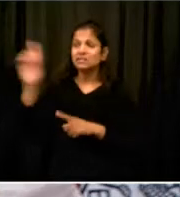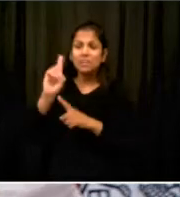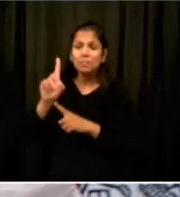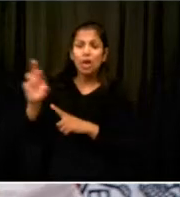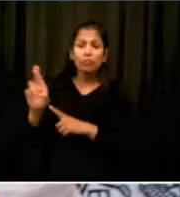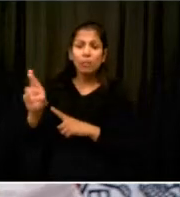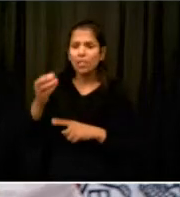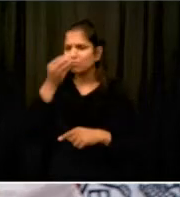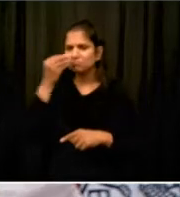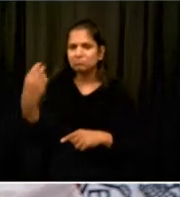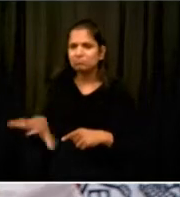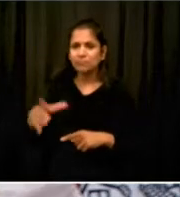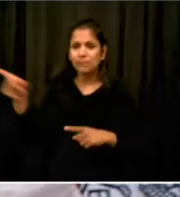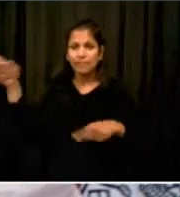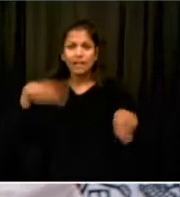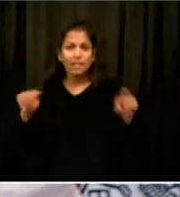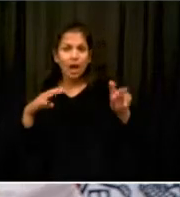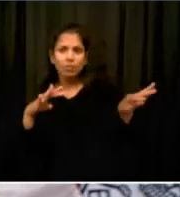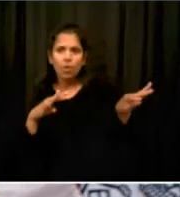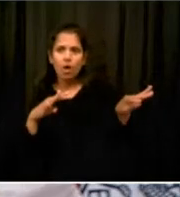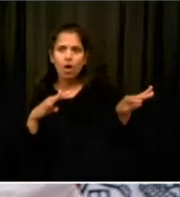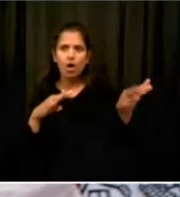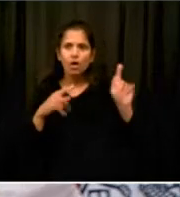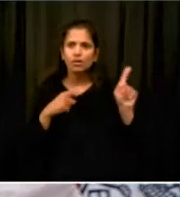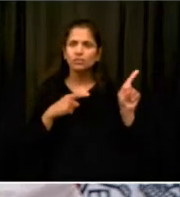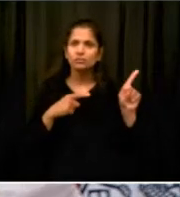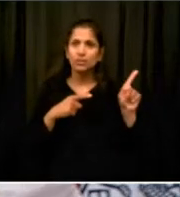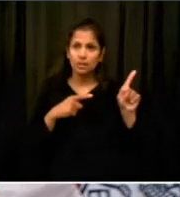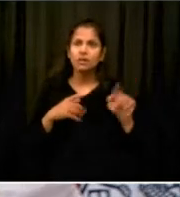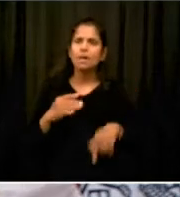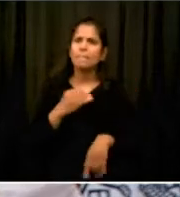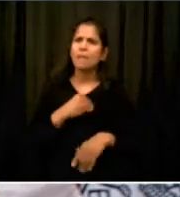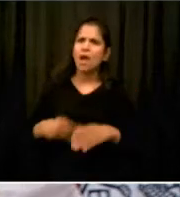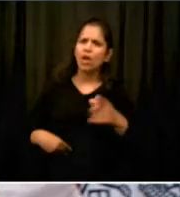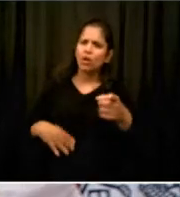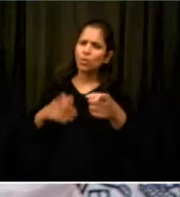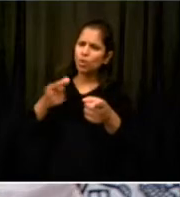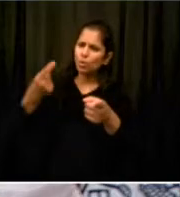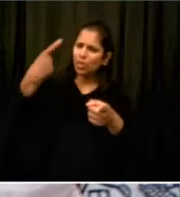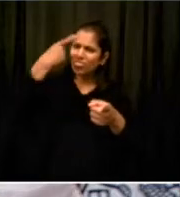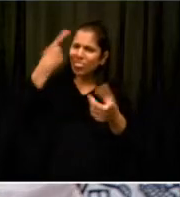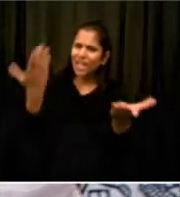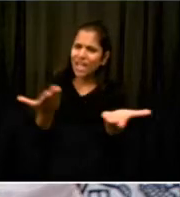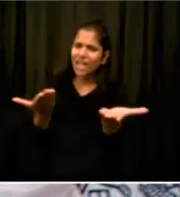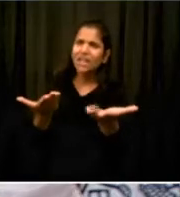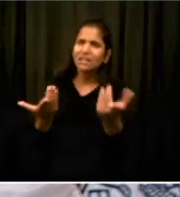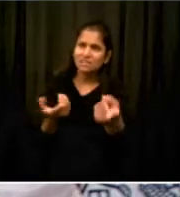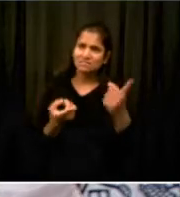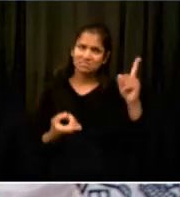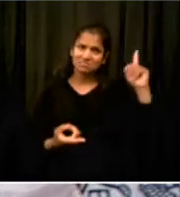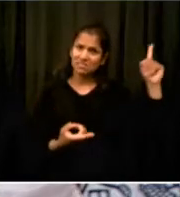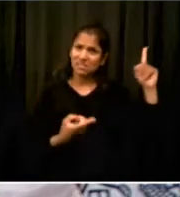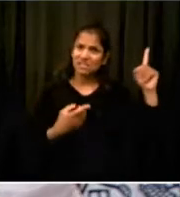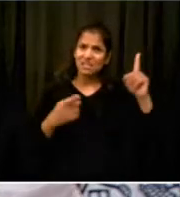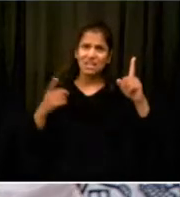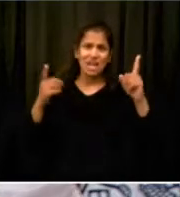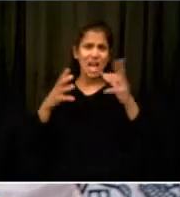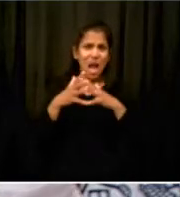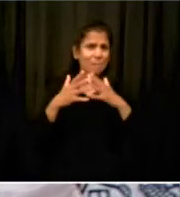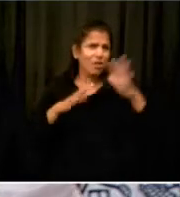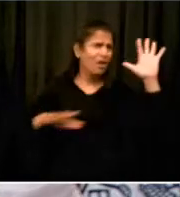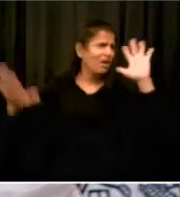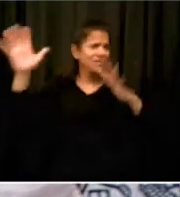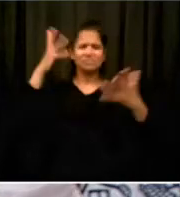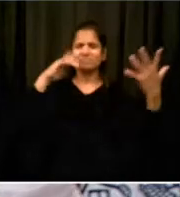its bill in a more generous direction? It's a very powerful question, Henry. The coalition building's been going on since